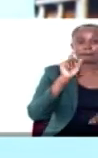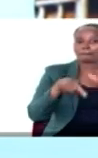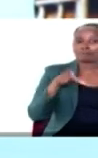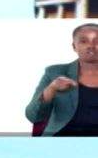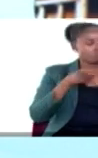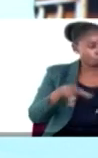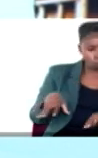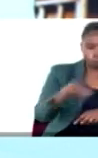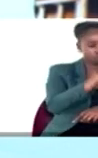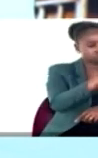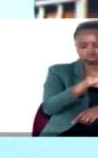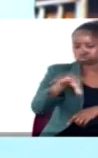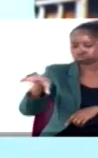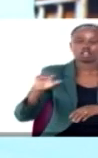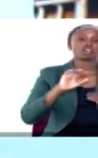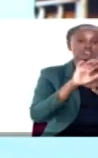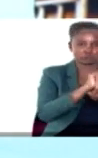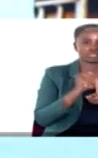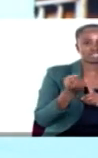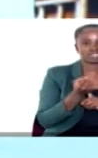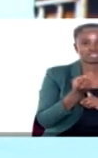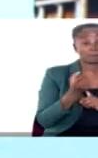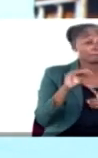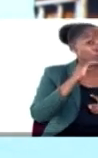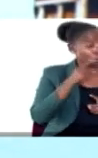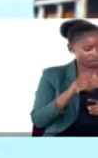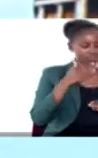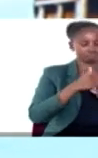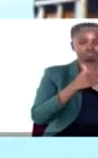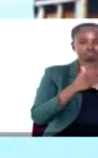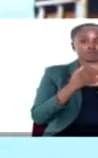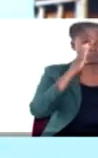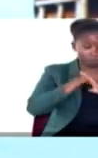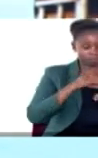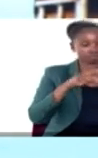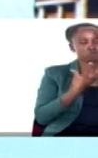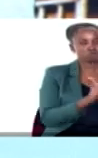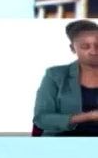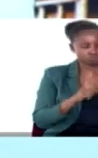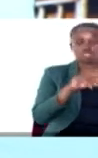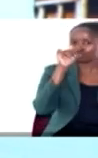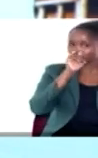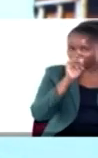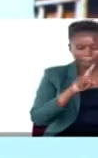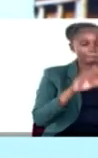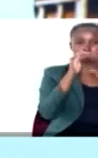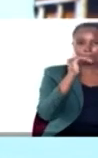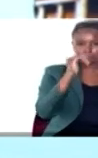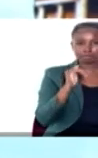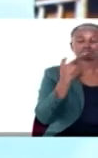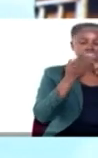our society, where unemployment, poverty, crime, and inequality are reduced